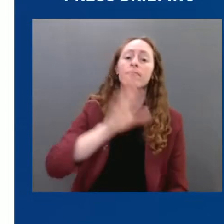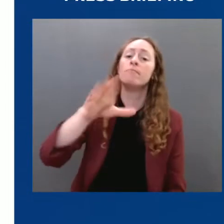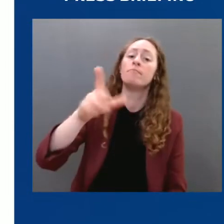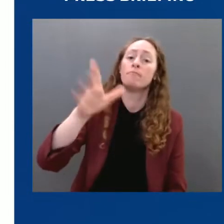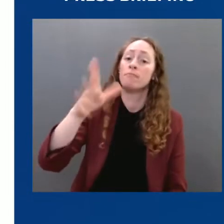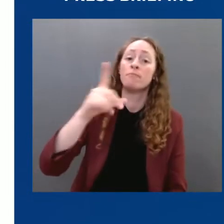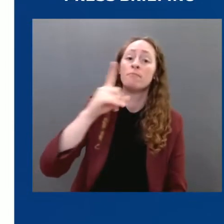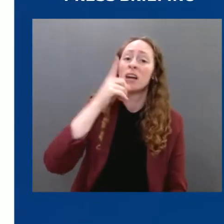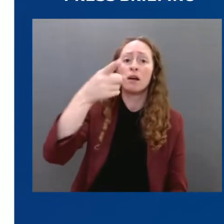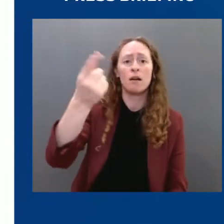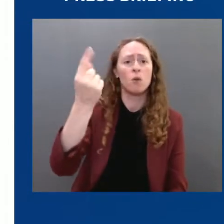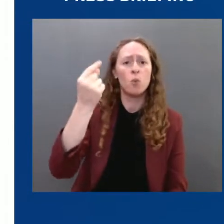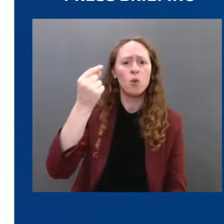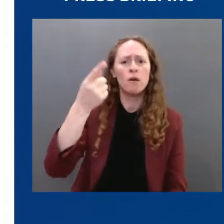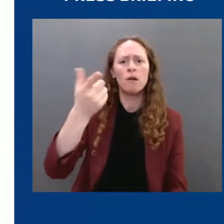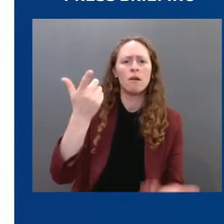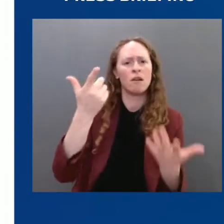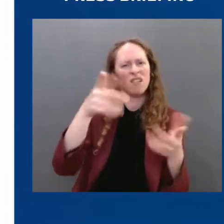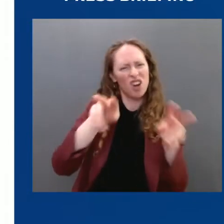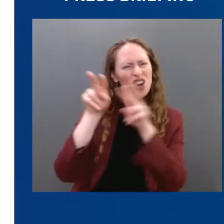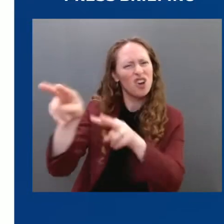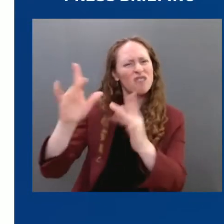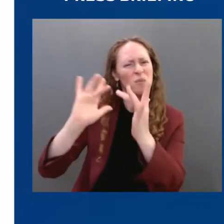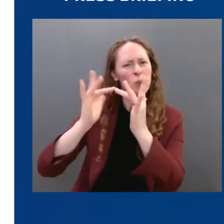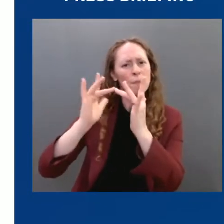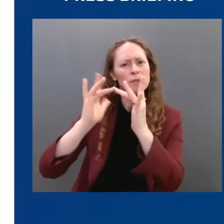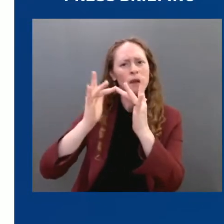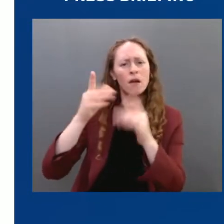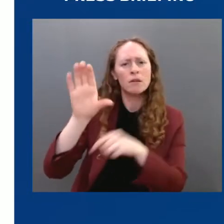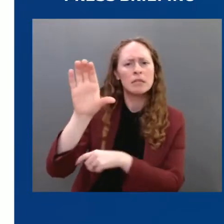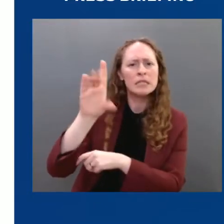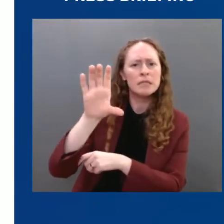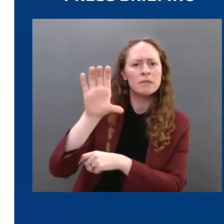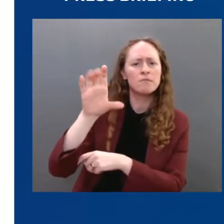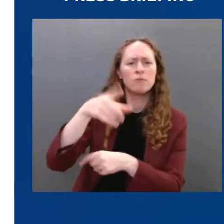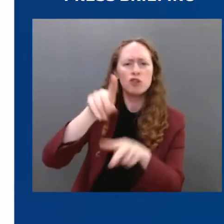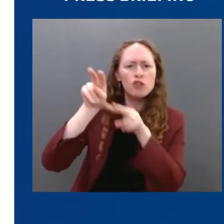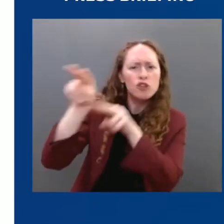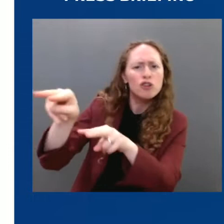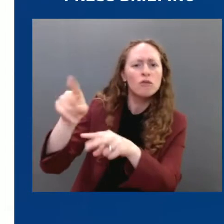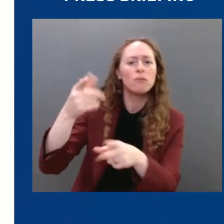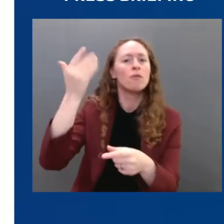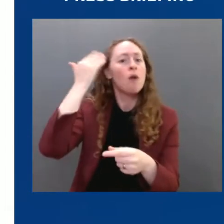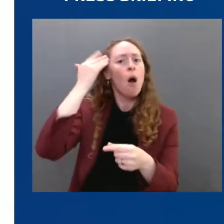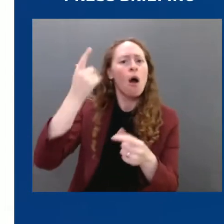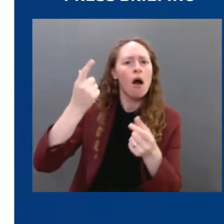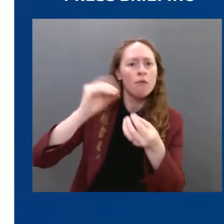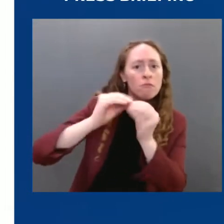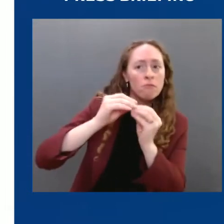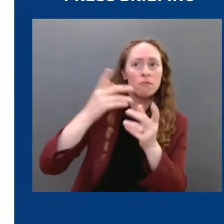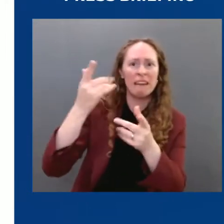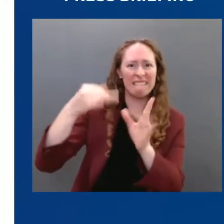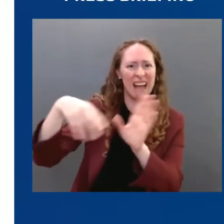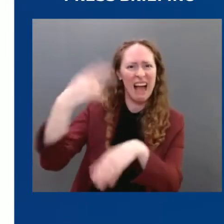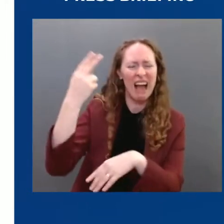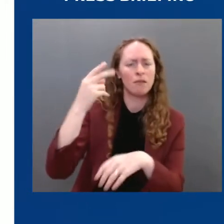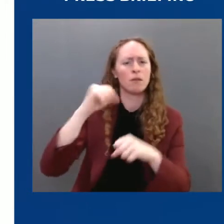your community. We update COVID levels every week on Thursday. Last week, CDC